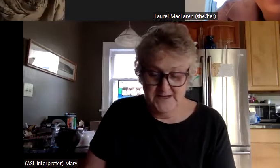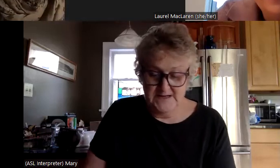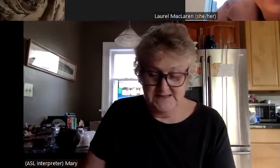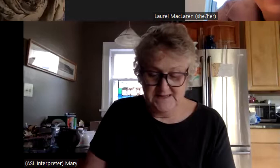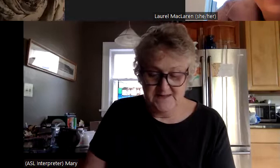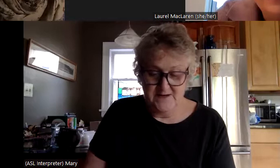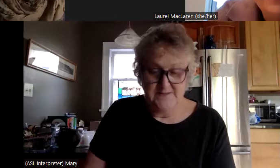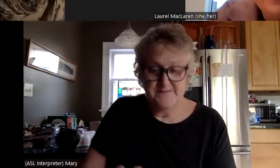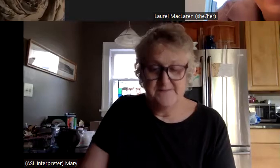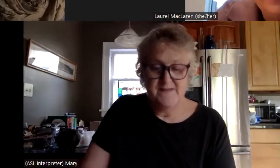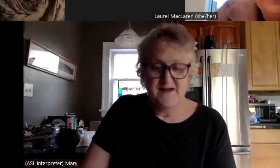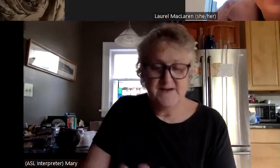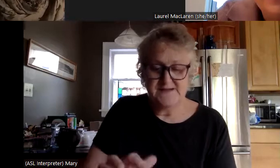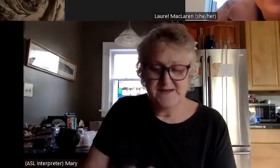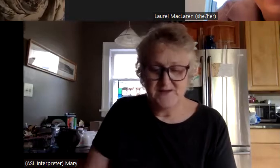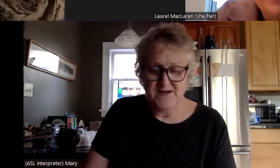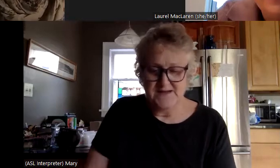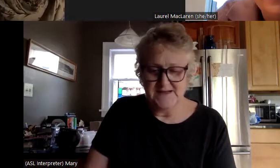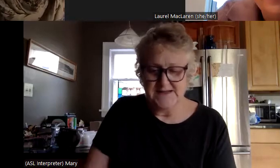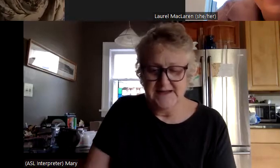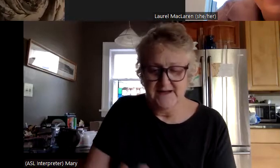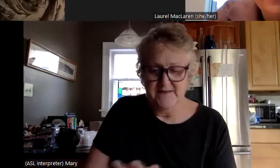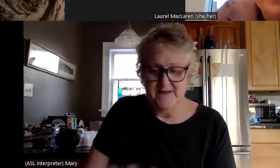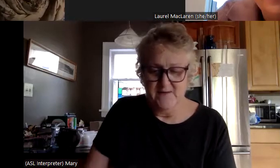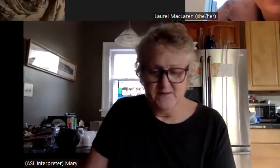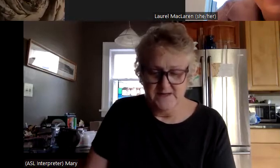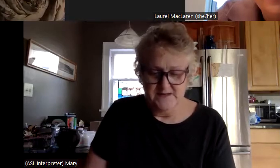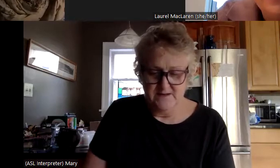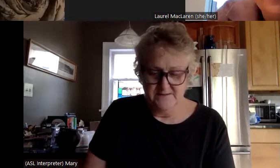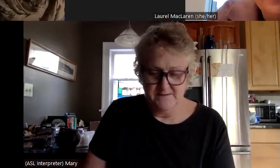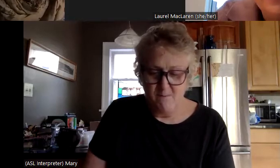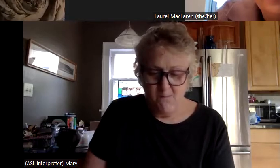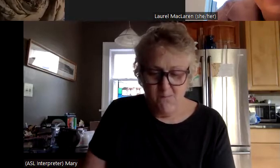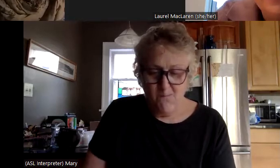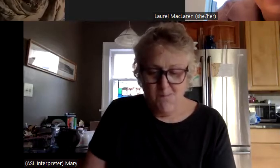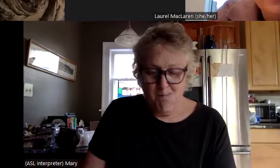sister, let me see, sorry. I'm going to send you what I sent to Kate, and then that will be easier.